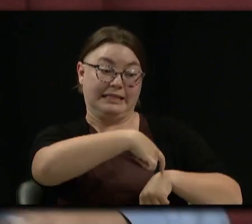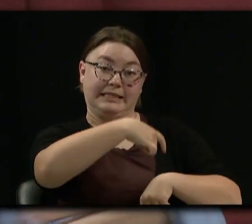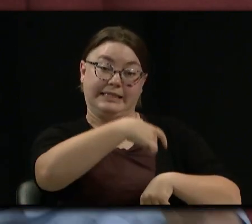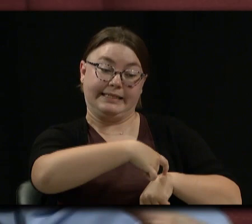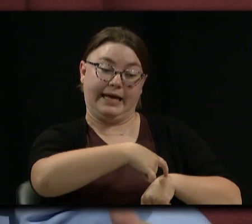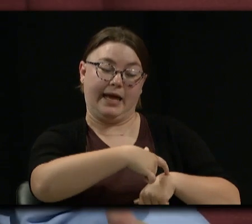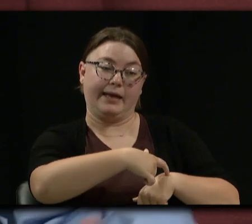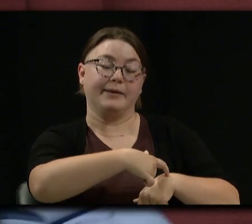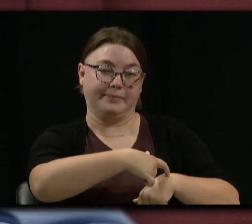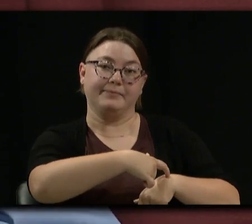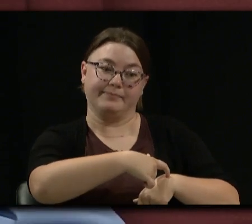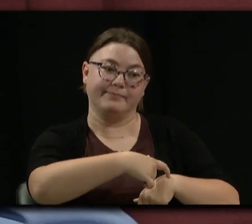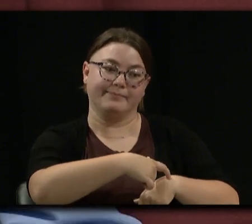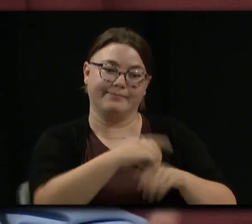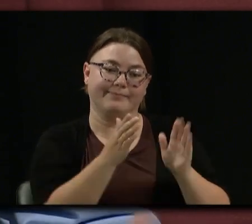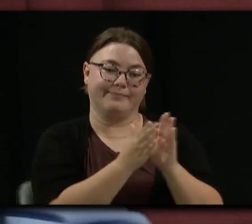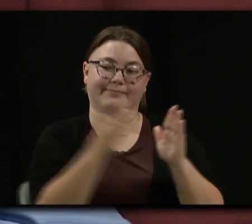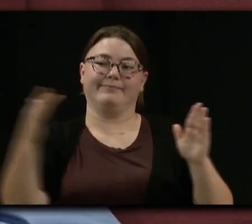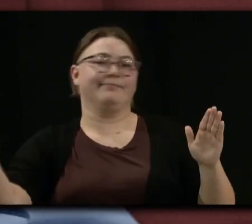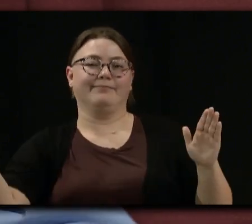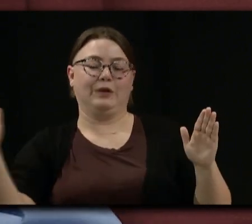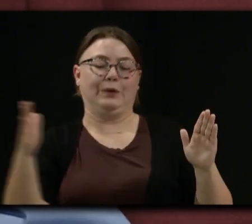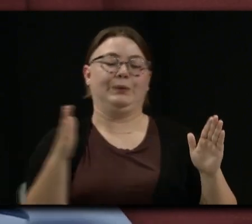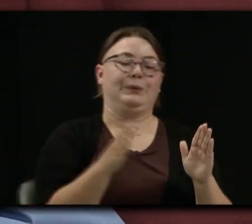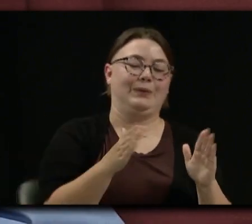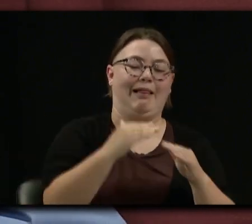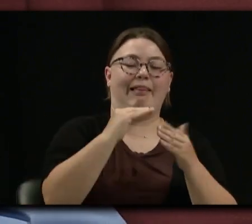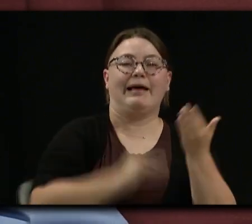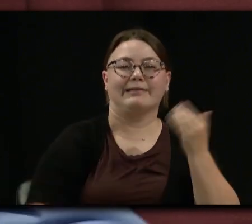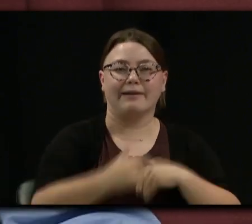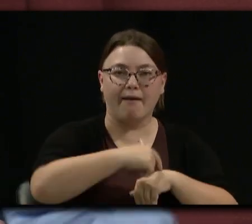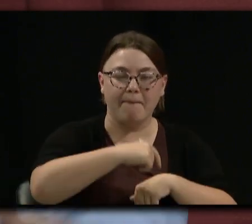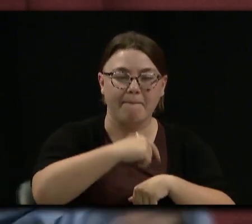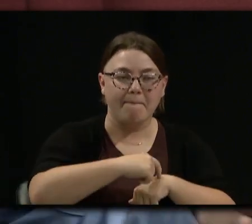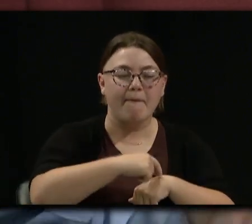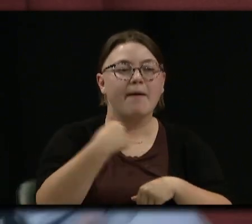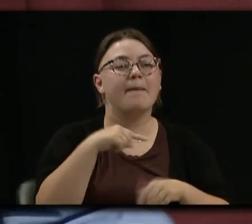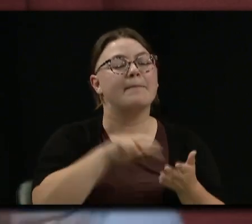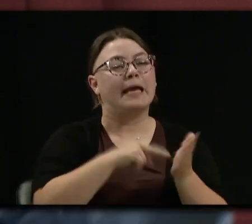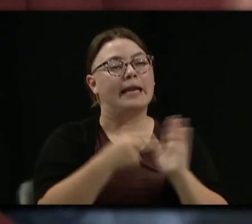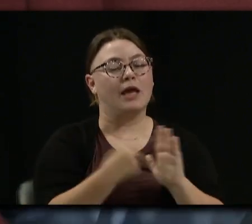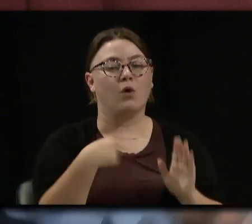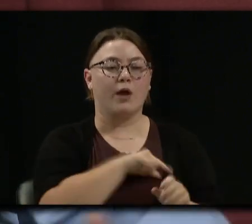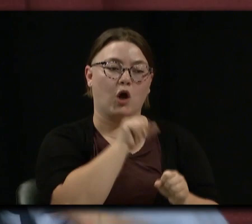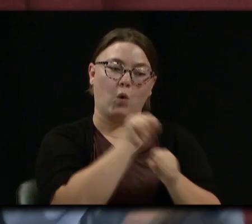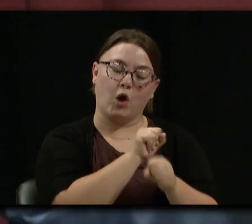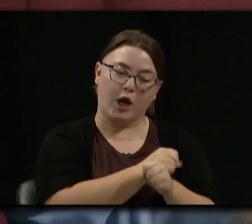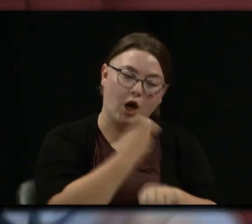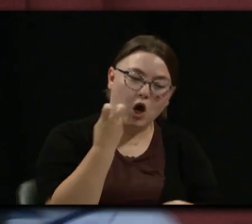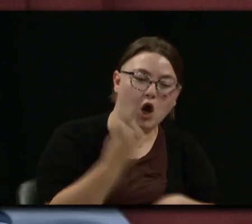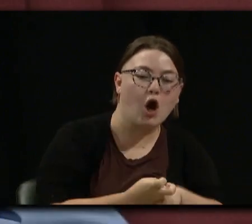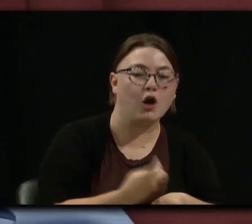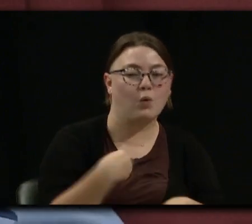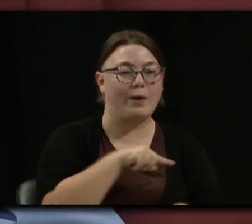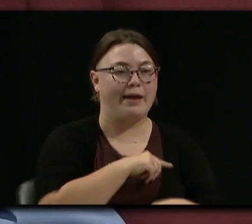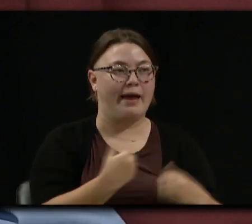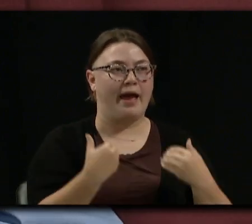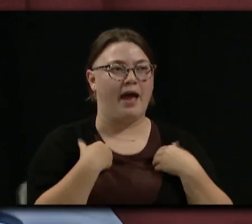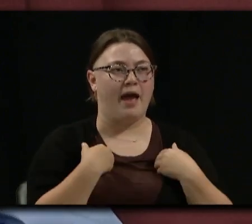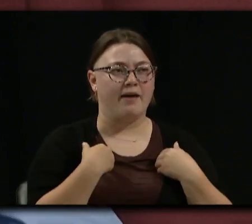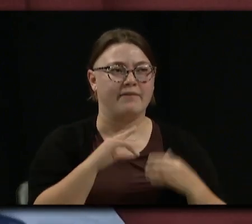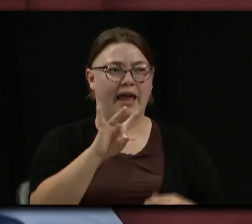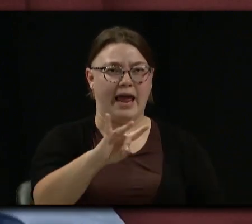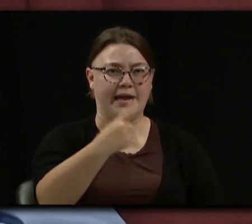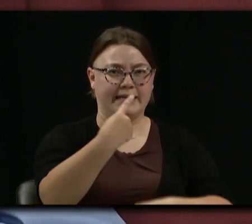really look at those provisionals. So my staff is really working hard. They have 8 days to kind of verify, and that